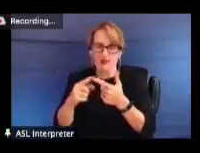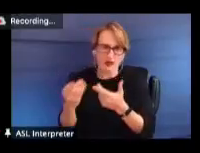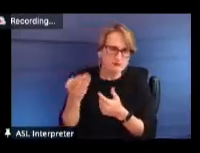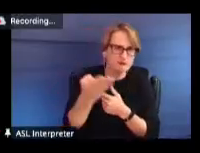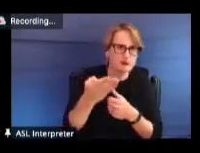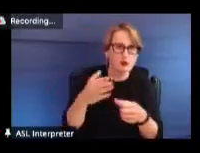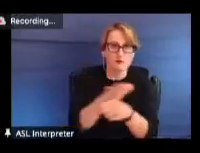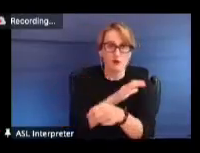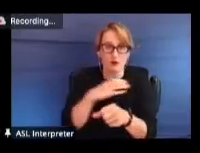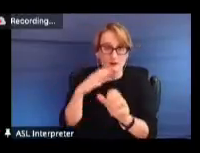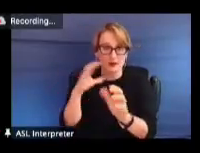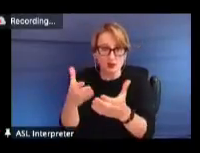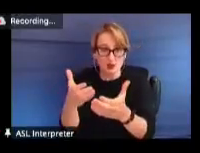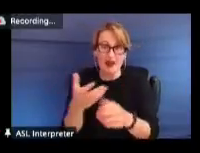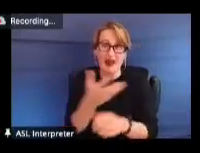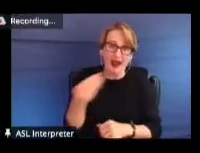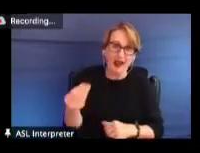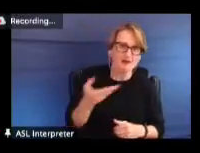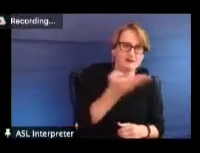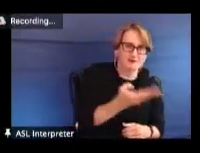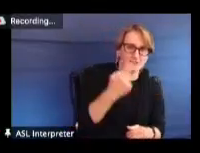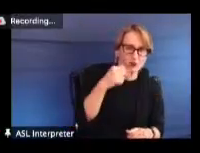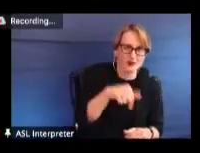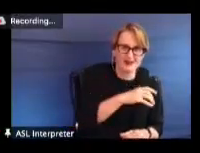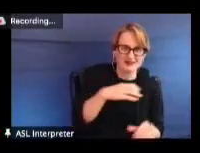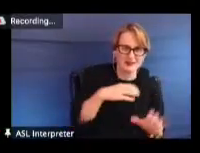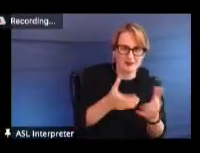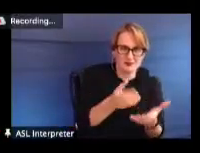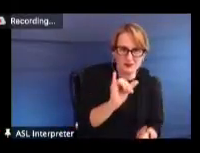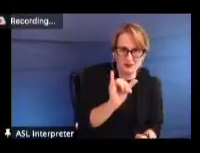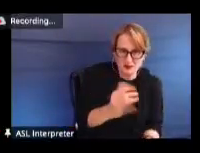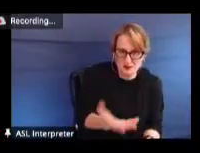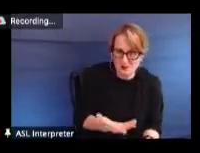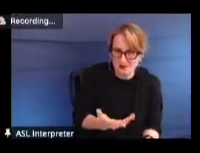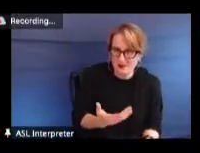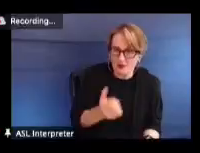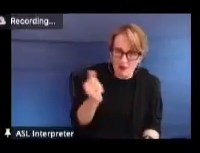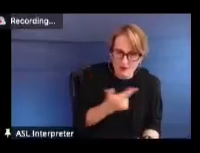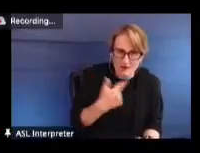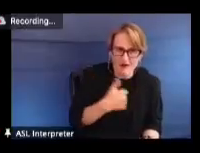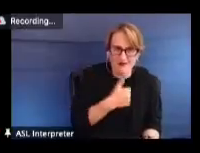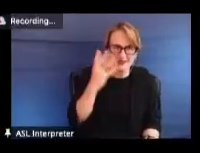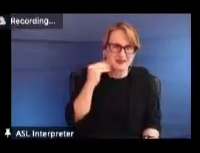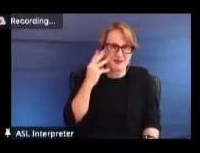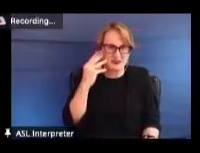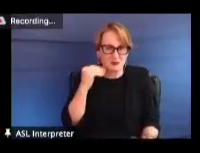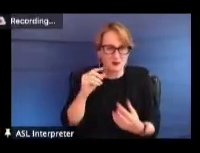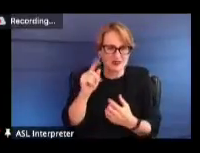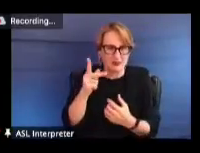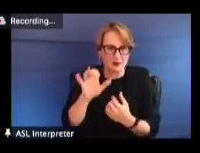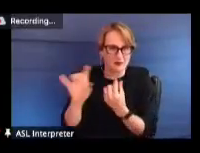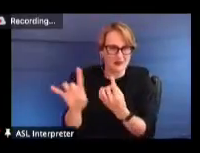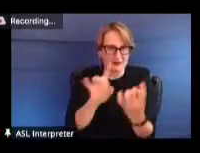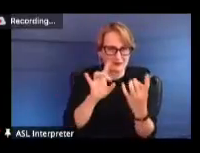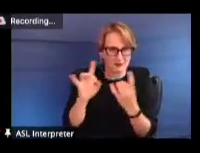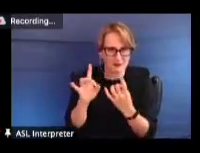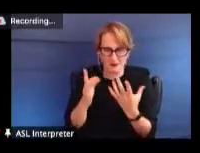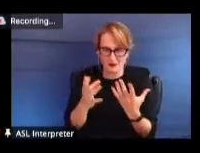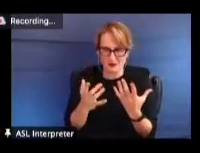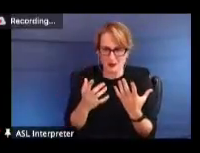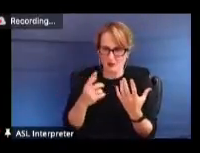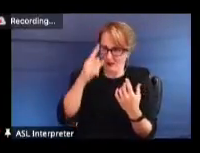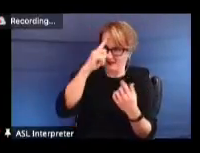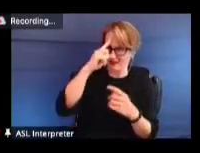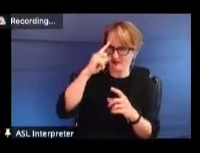take it to the full commission? Because we've all gone through the process of the public input. So I think all 14 of us would have some great ideas to